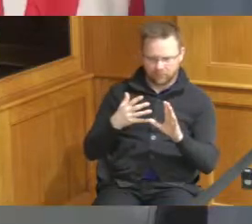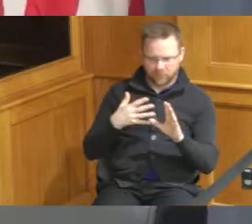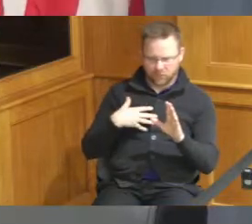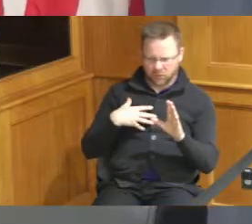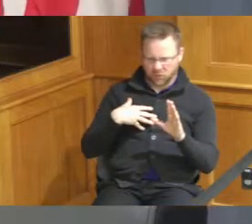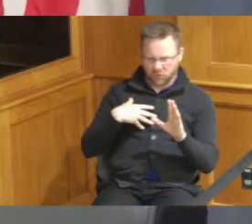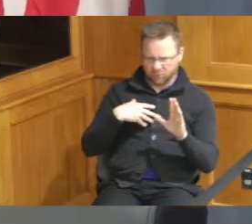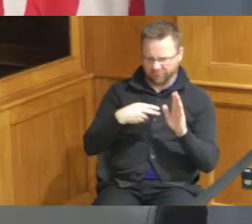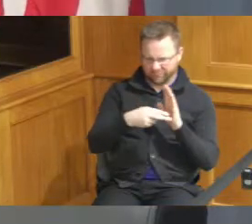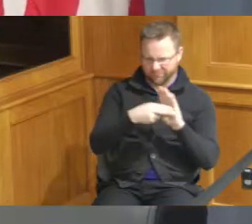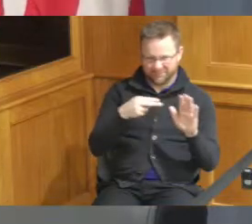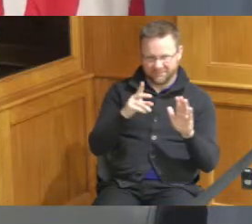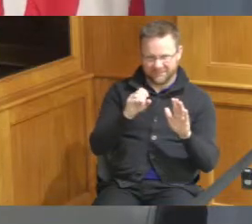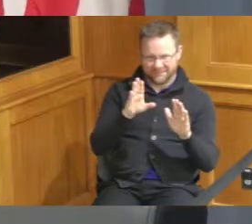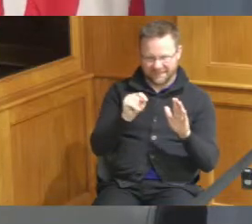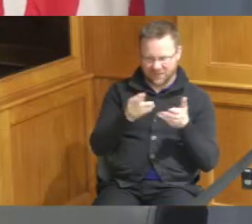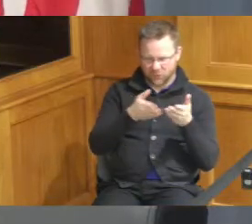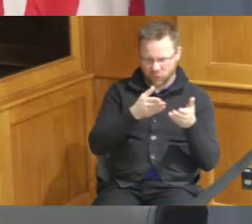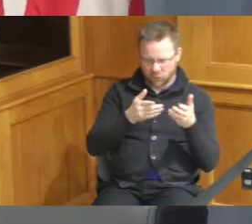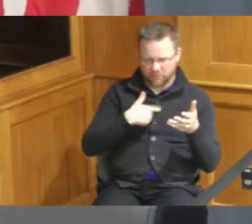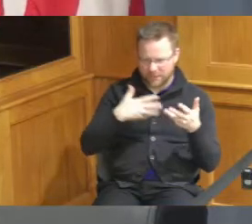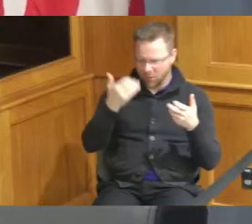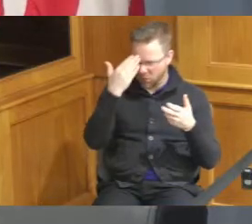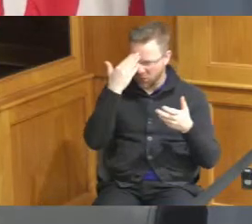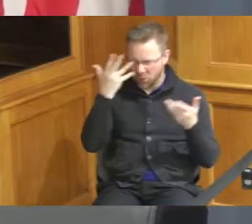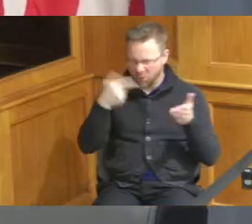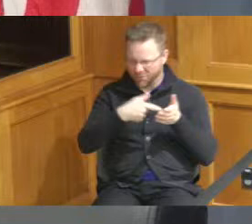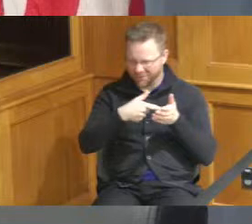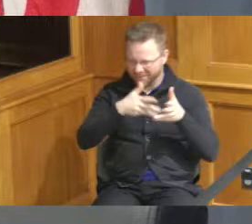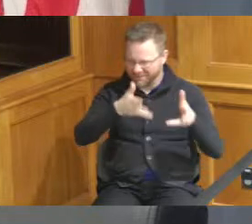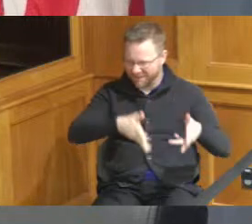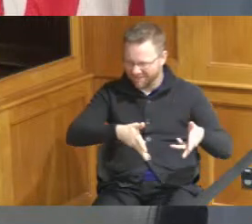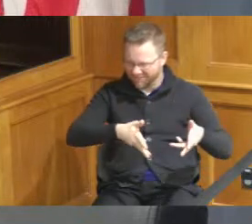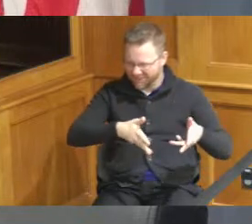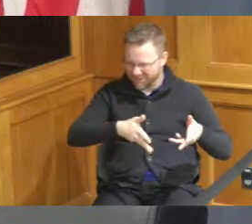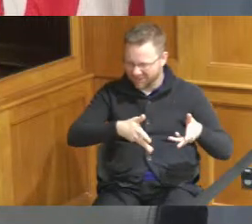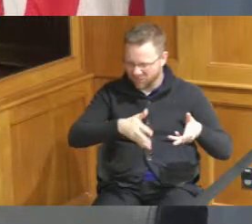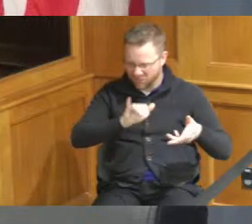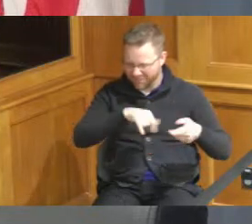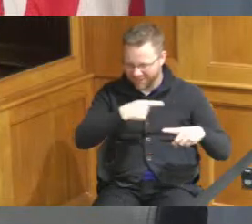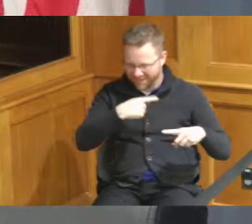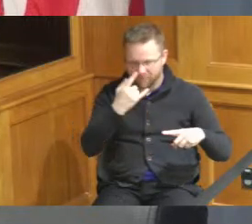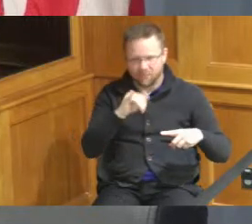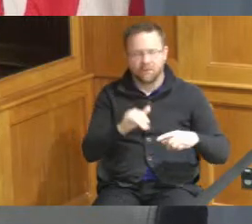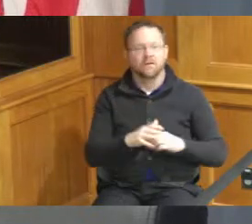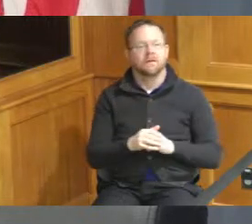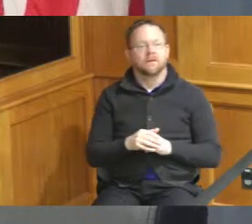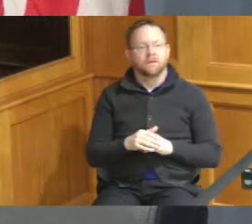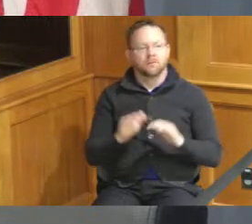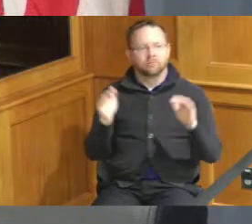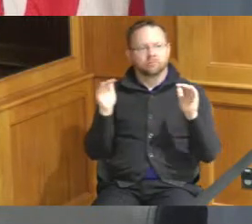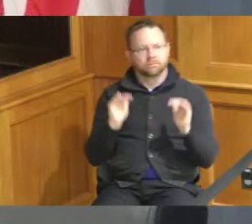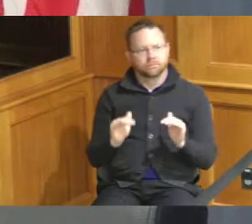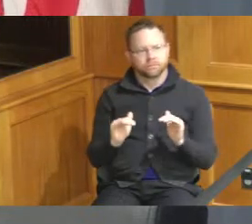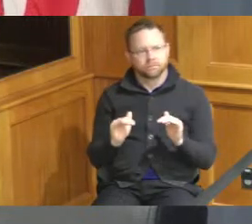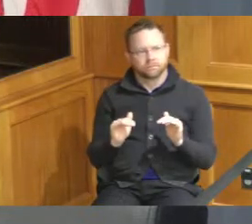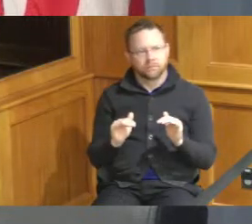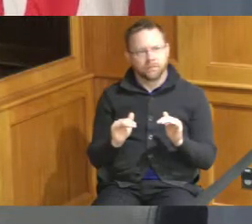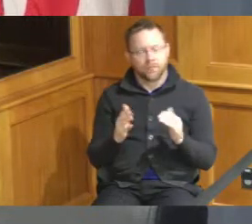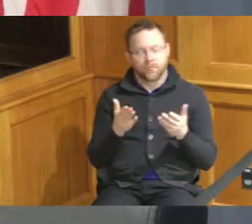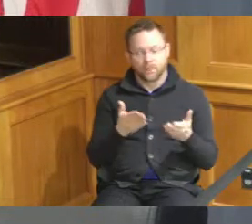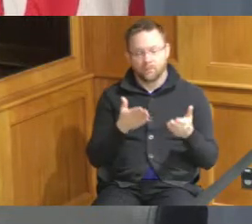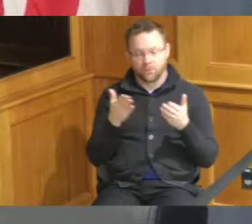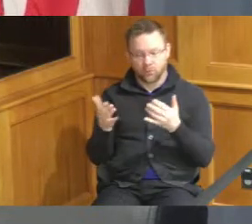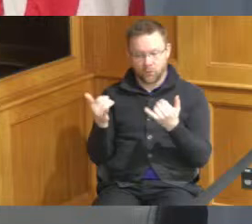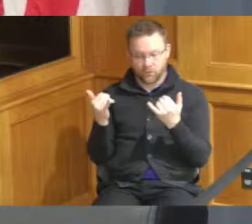debt service, I want to know what debt do we still have? The other thing is the proposal